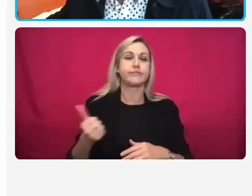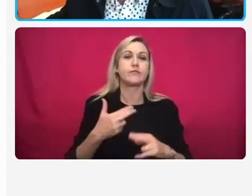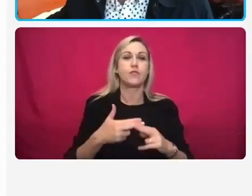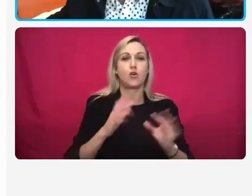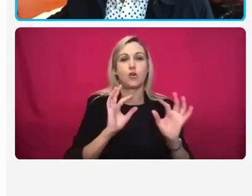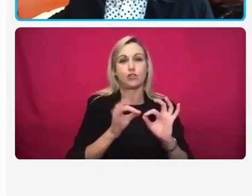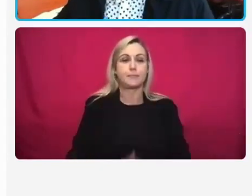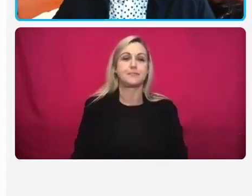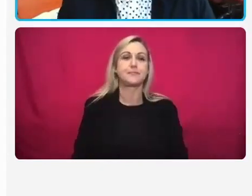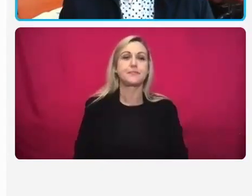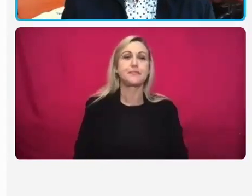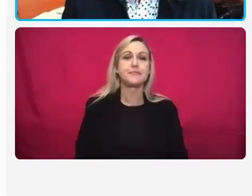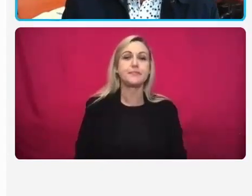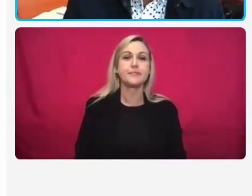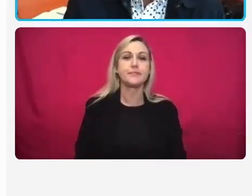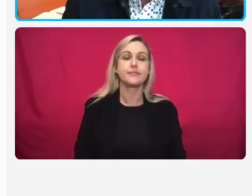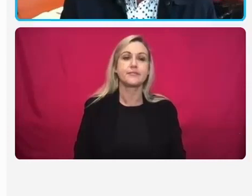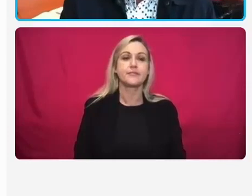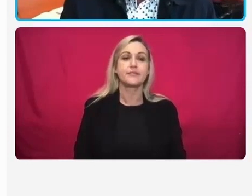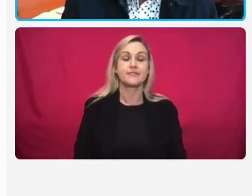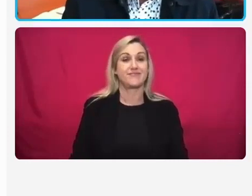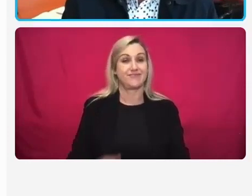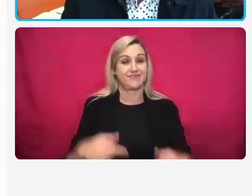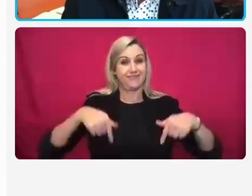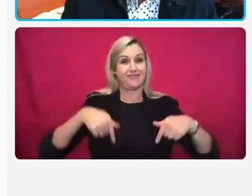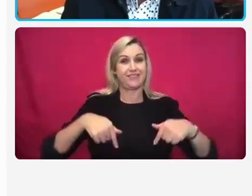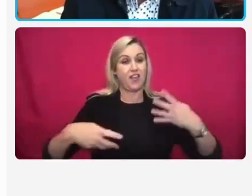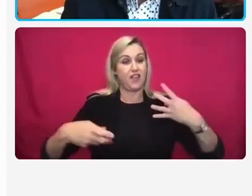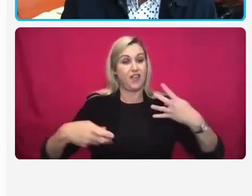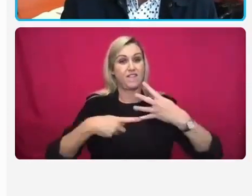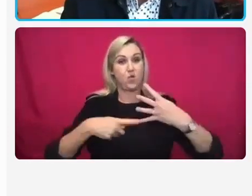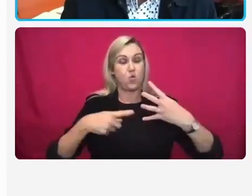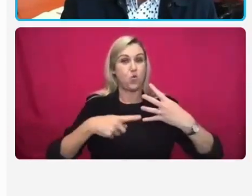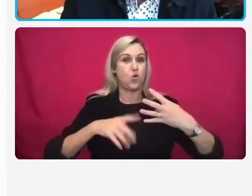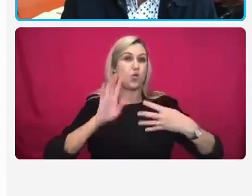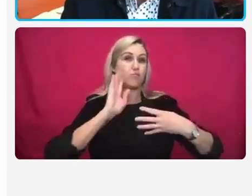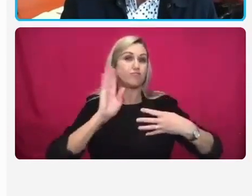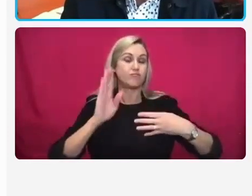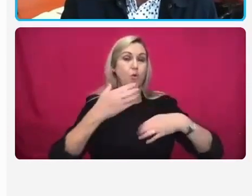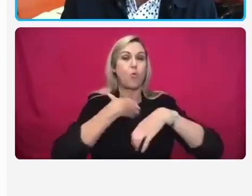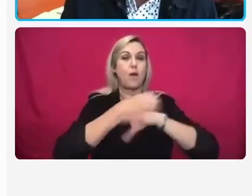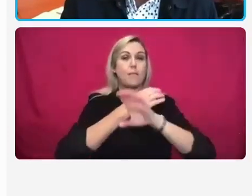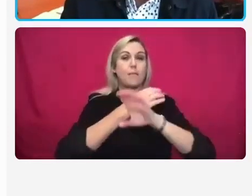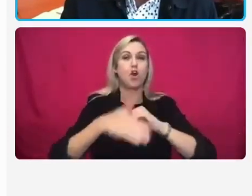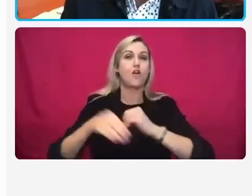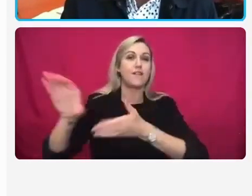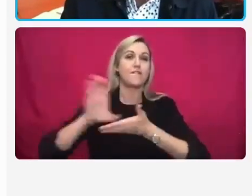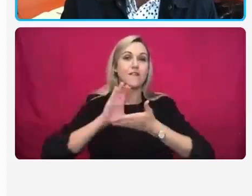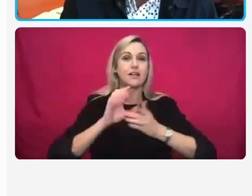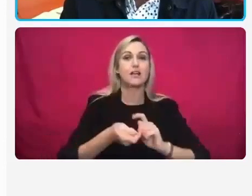Now, this is the fourth in a series of webinars on funding reform, and it deals